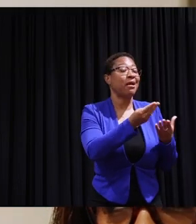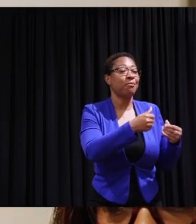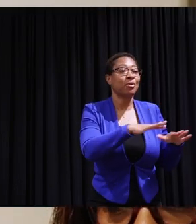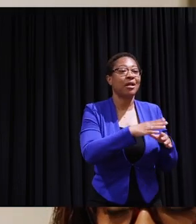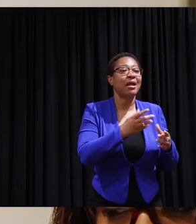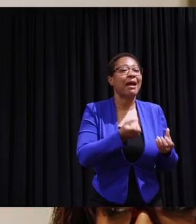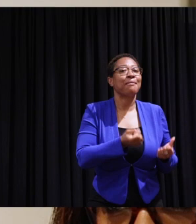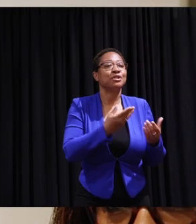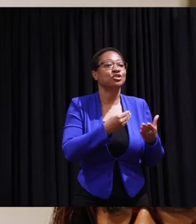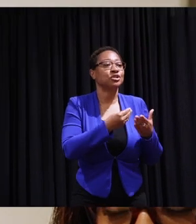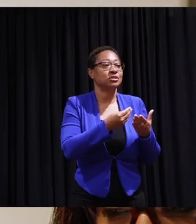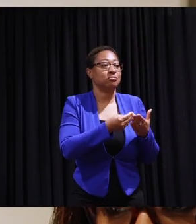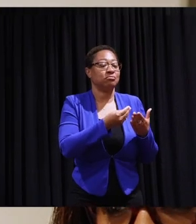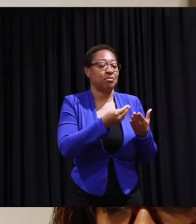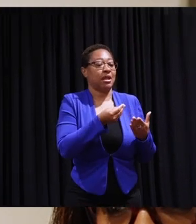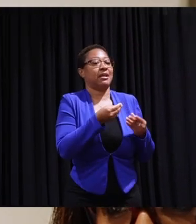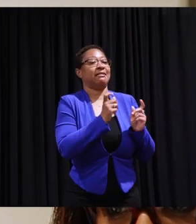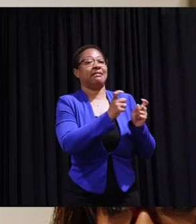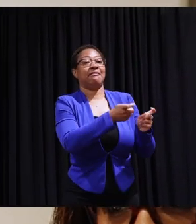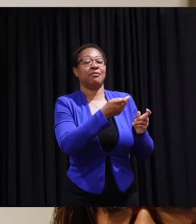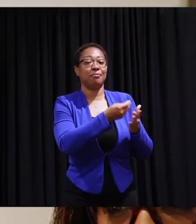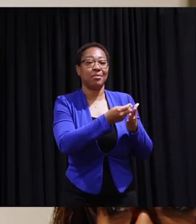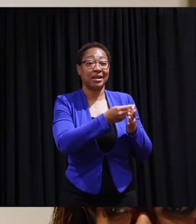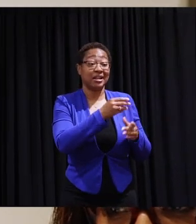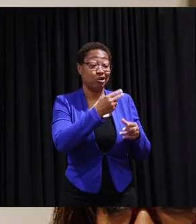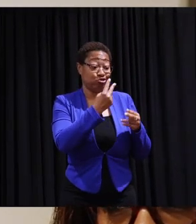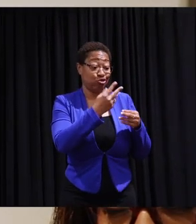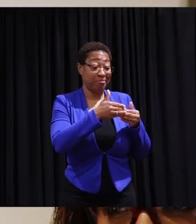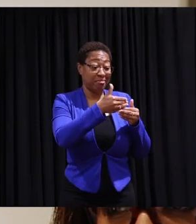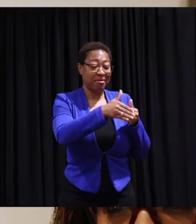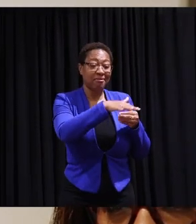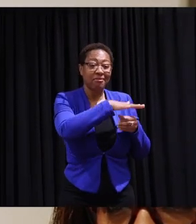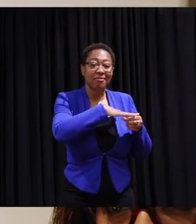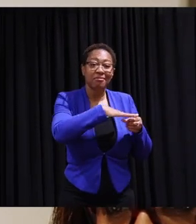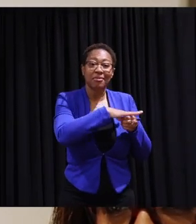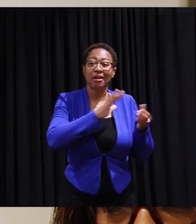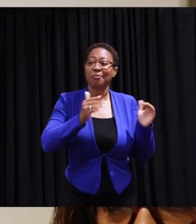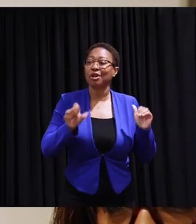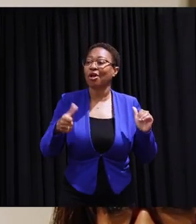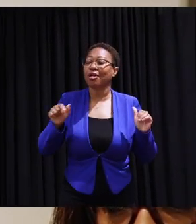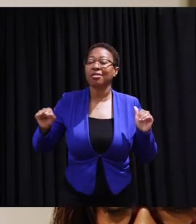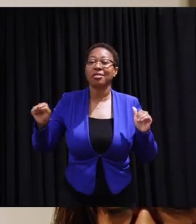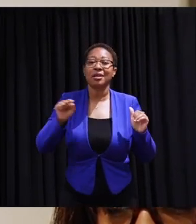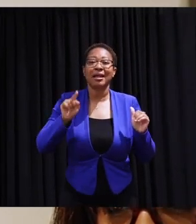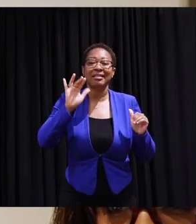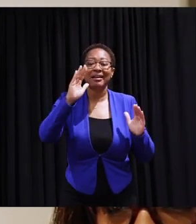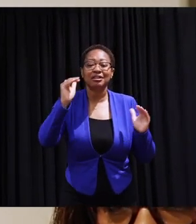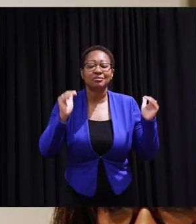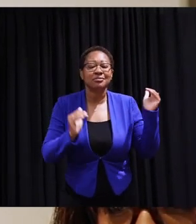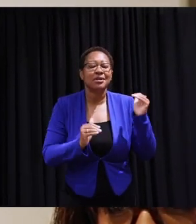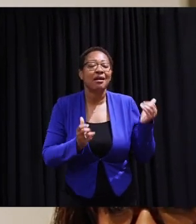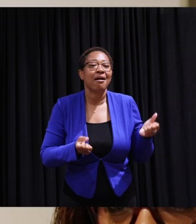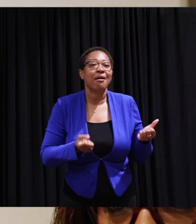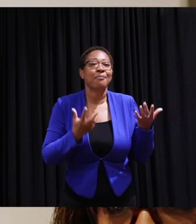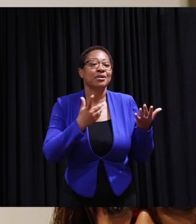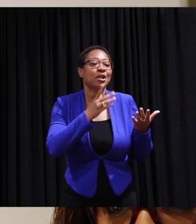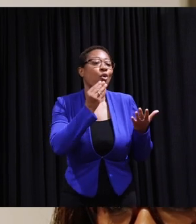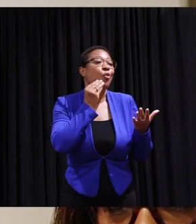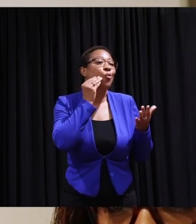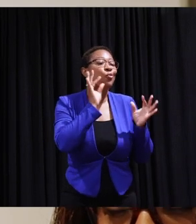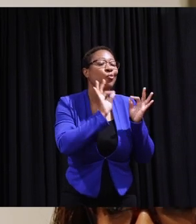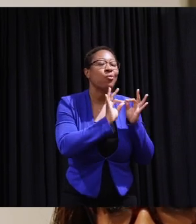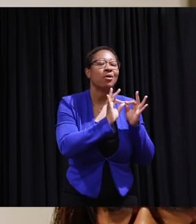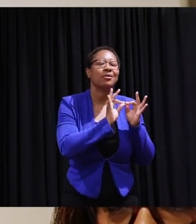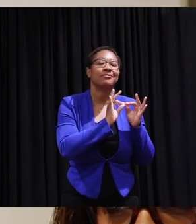people 2 blocks within that zip code versus other areas, the discrepancy in how much your home was worth